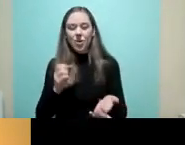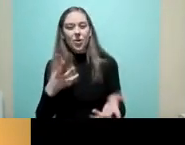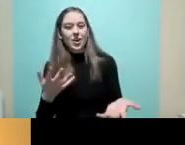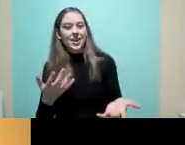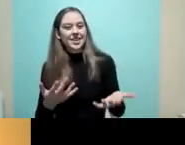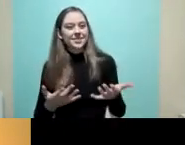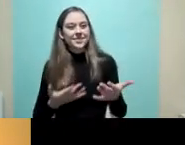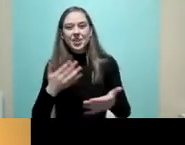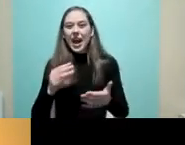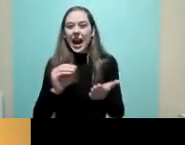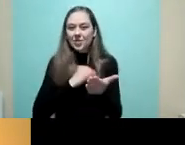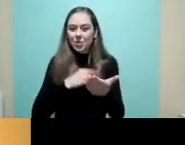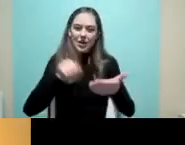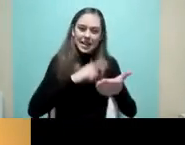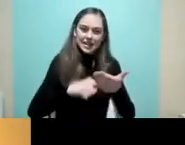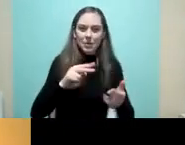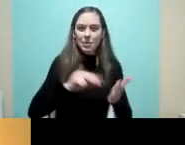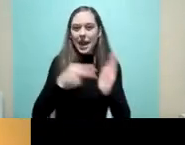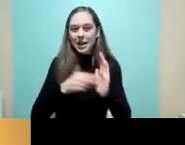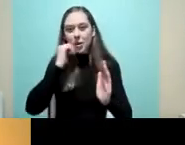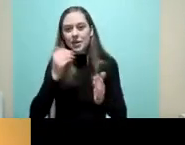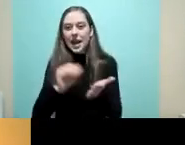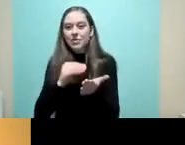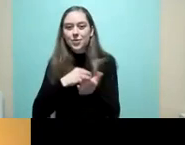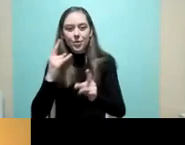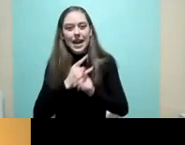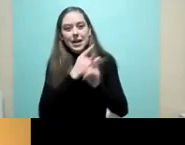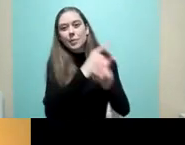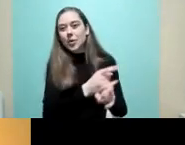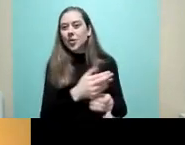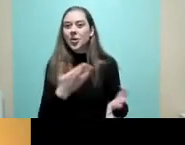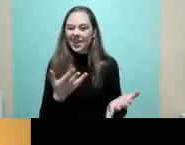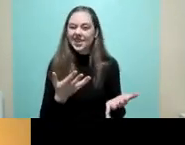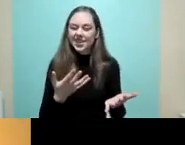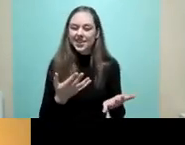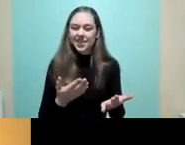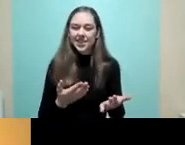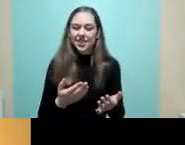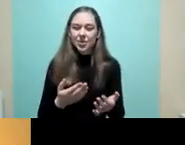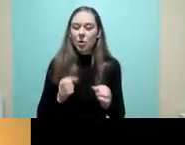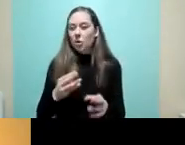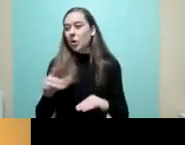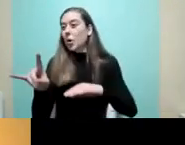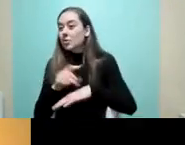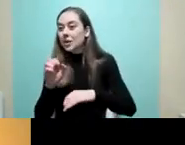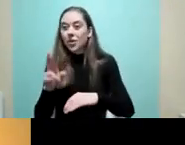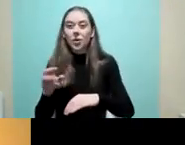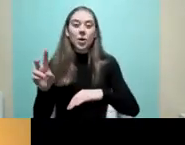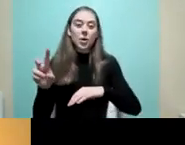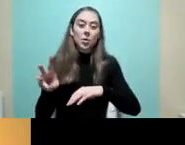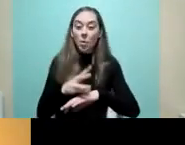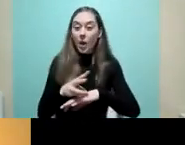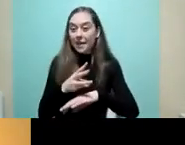then you have to cancel your plan because you have to help your son or daughter, or a husband or a wife, you